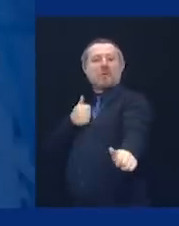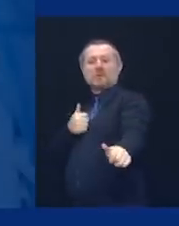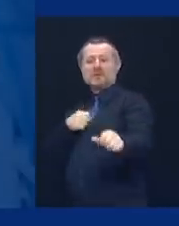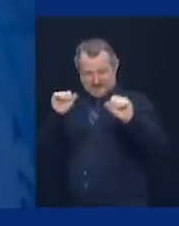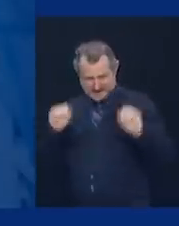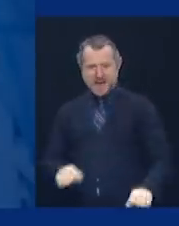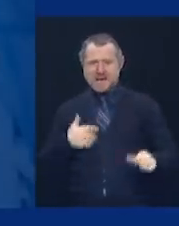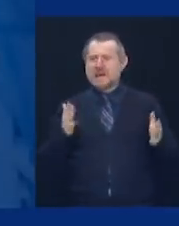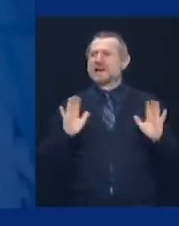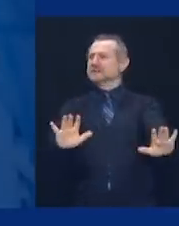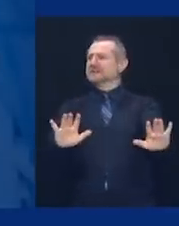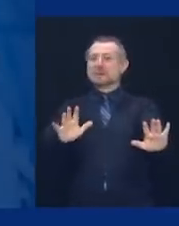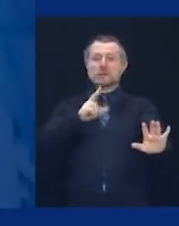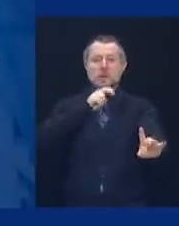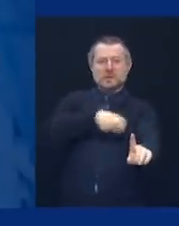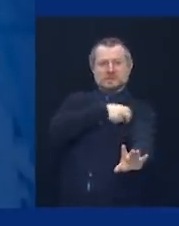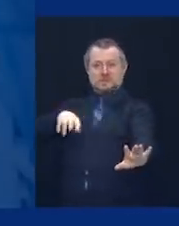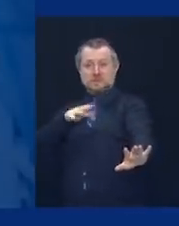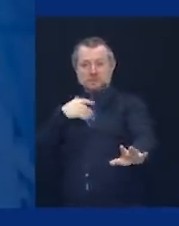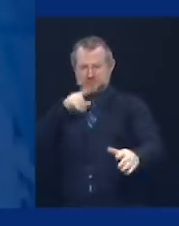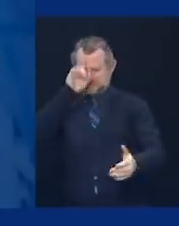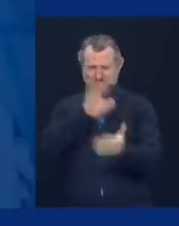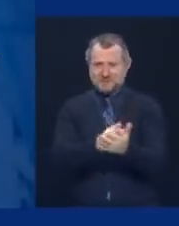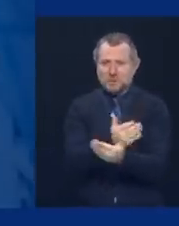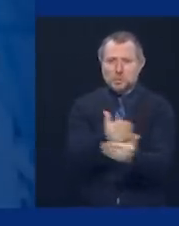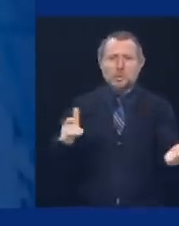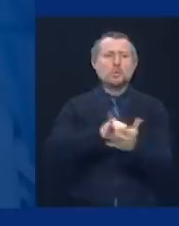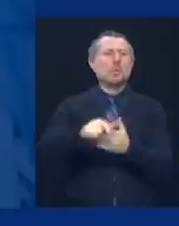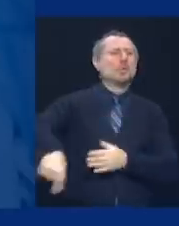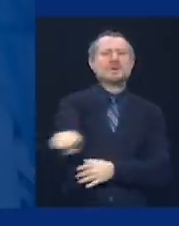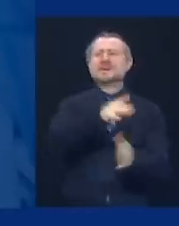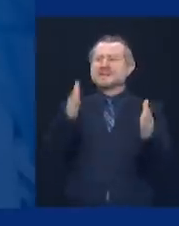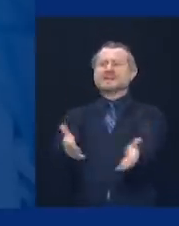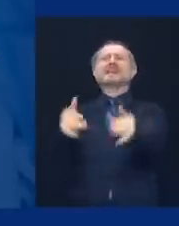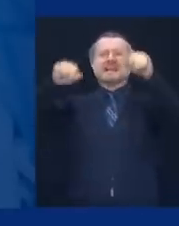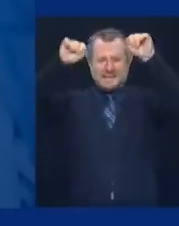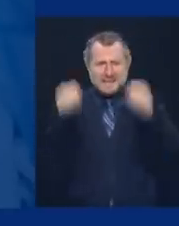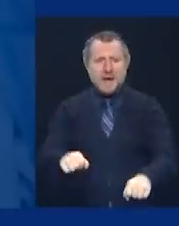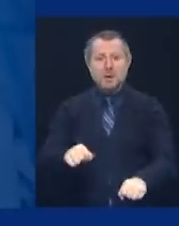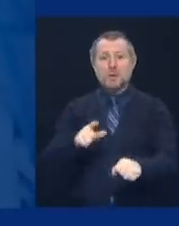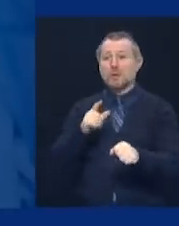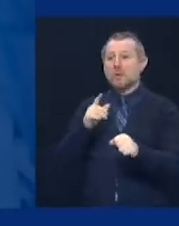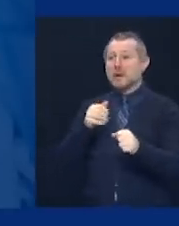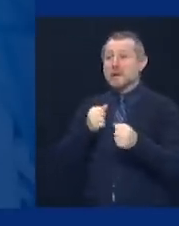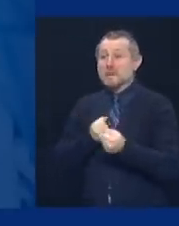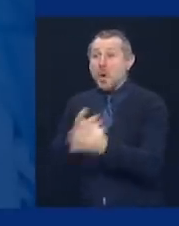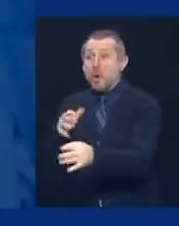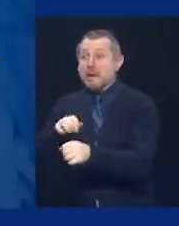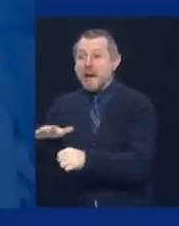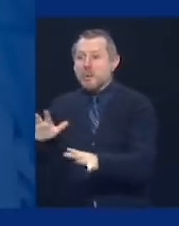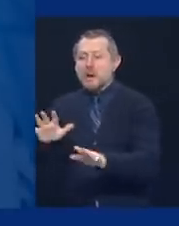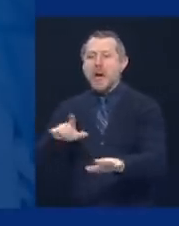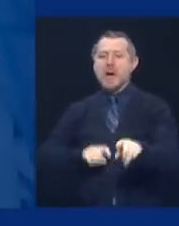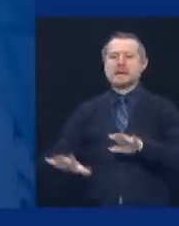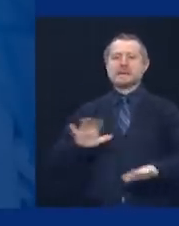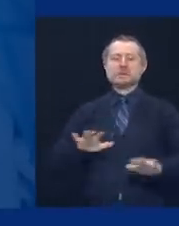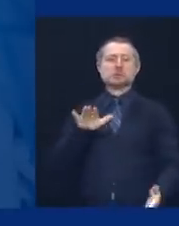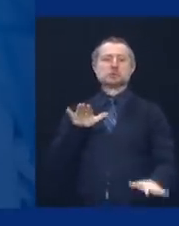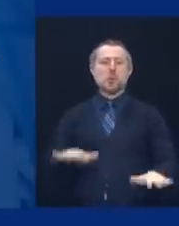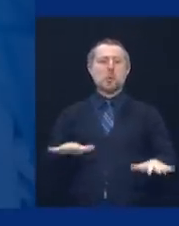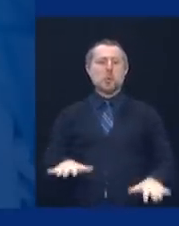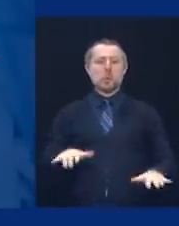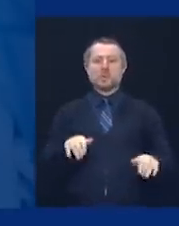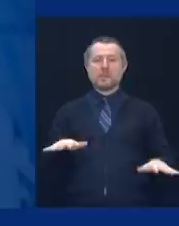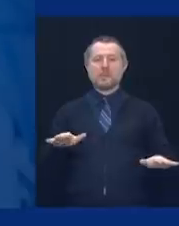I believe New Yorkers can slow the spread and that hospitals can manage the increase. Those are the two